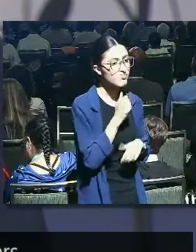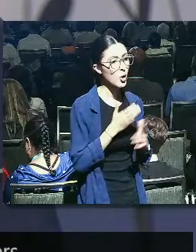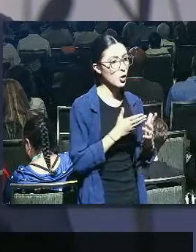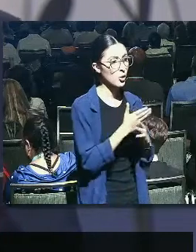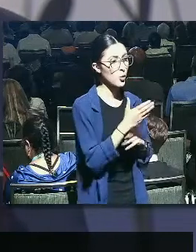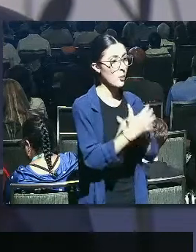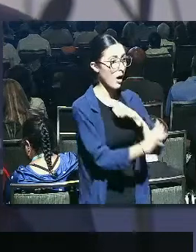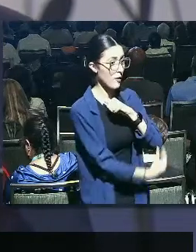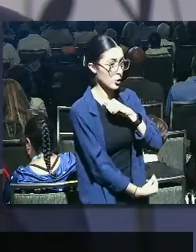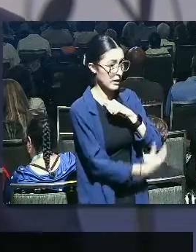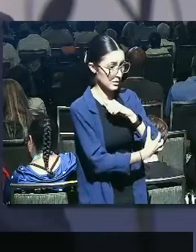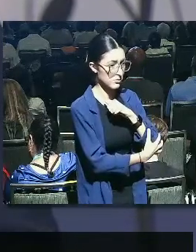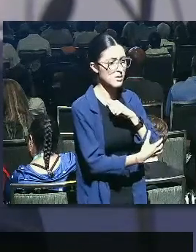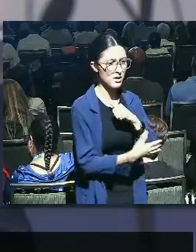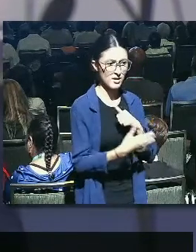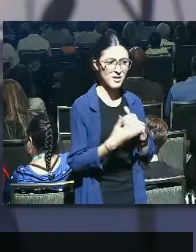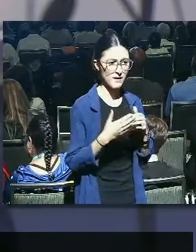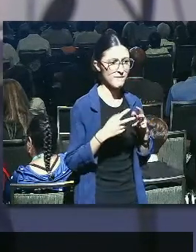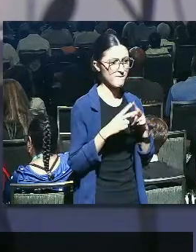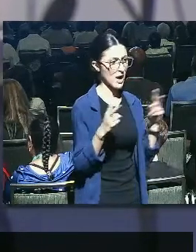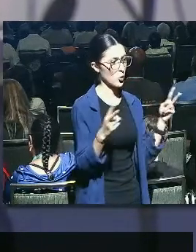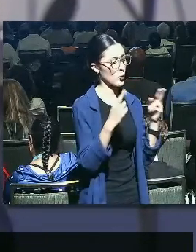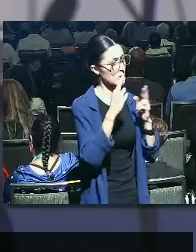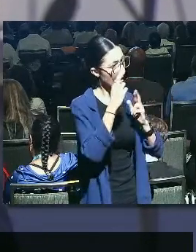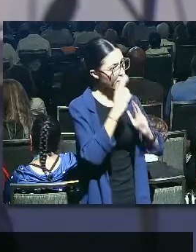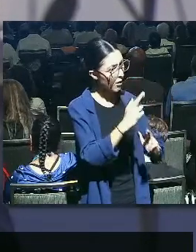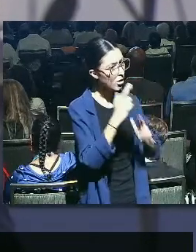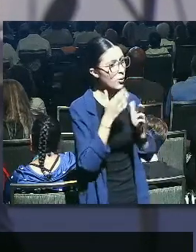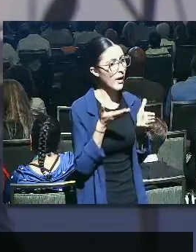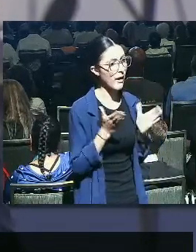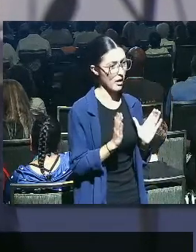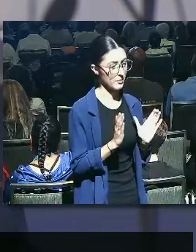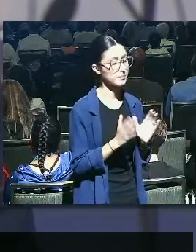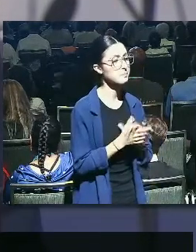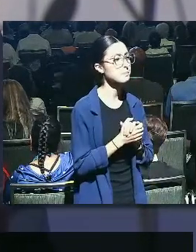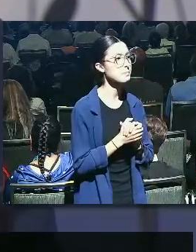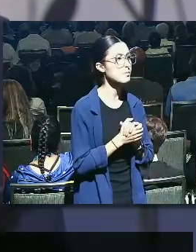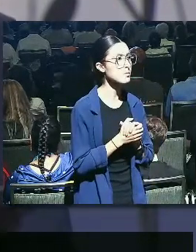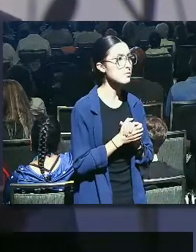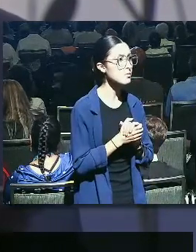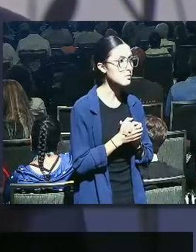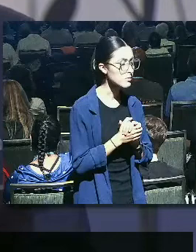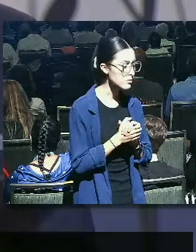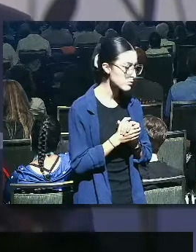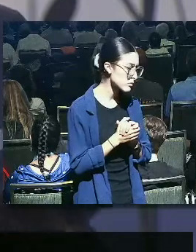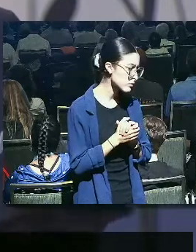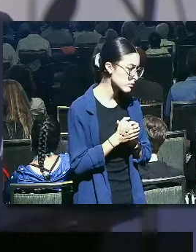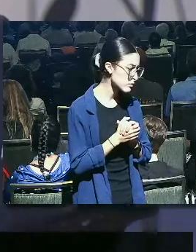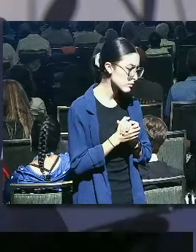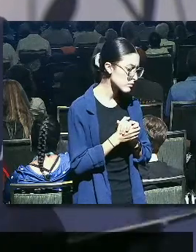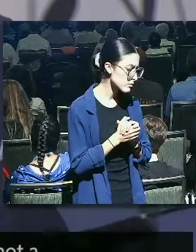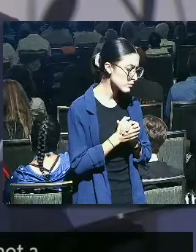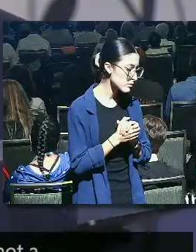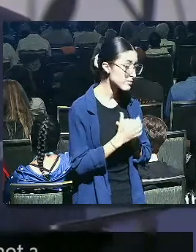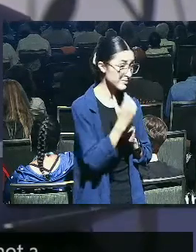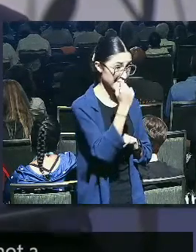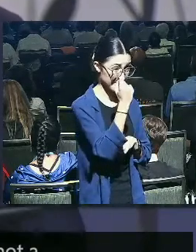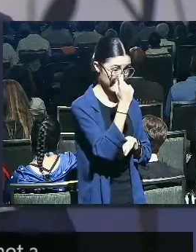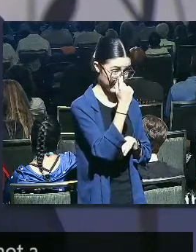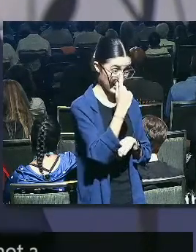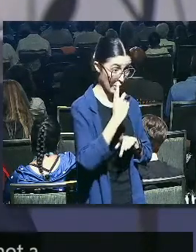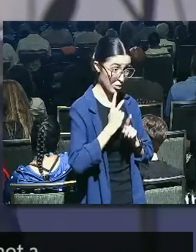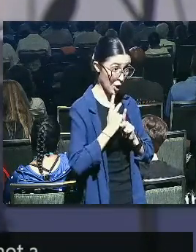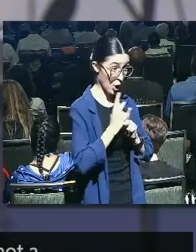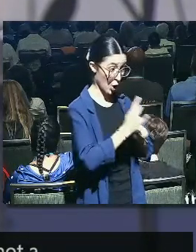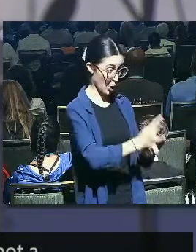manner by being given a hand up, not a hand out. And once those loans